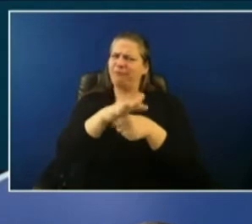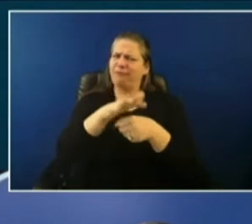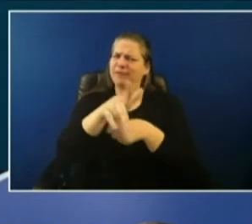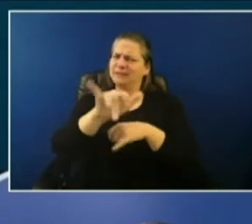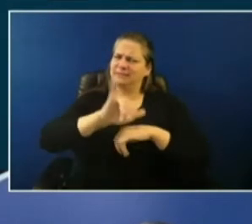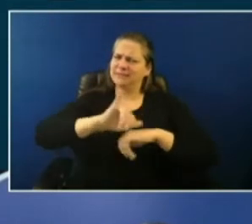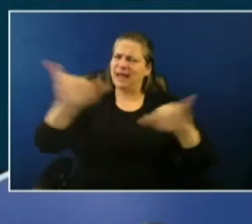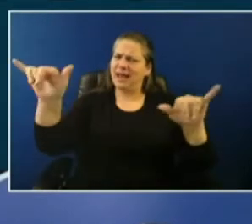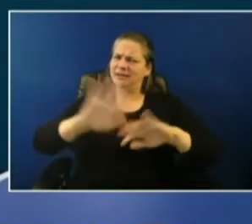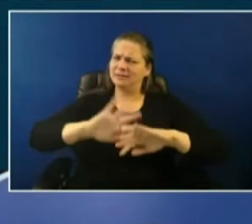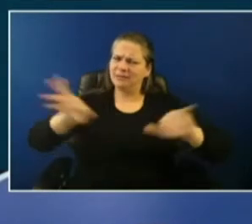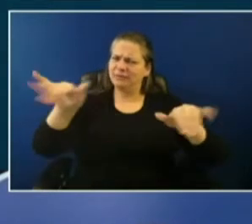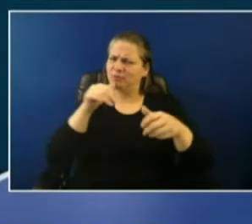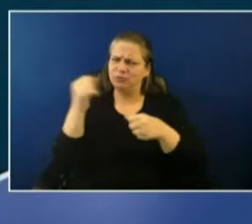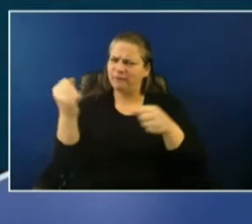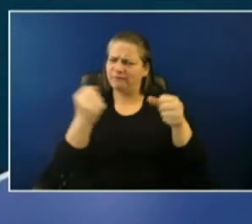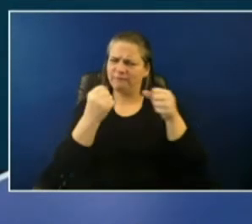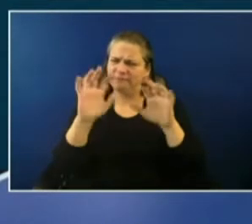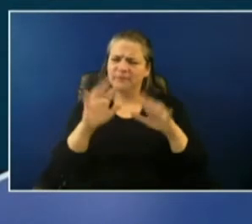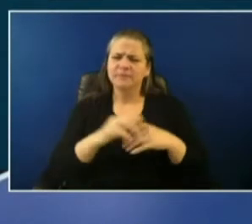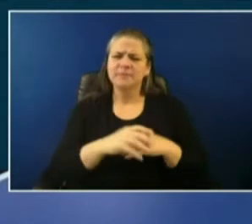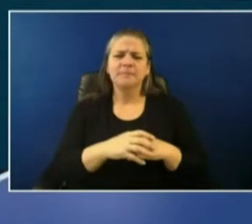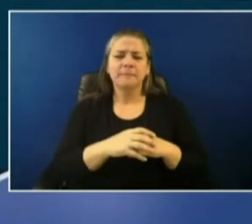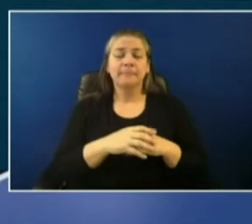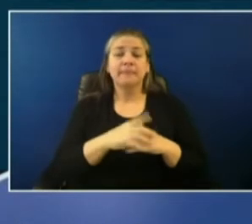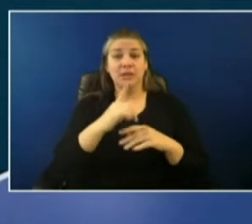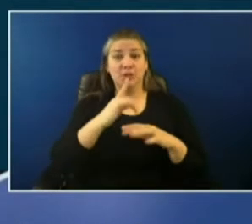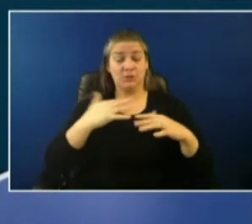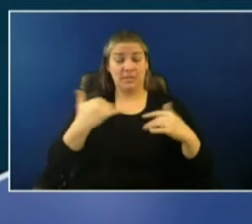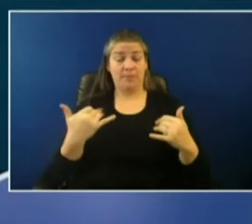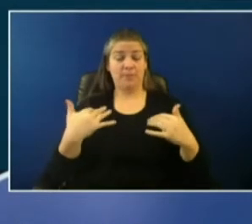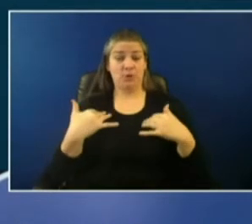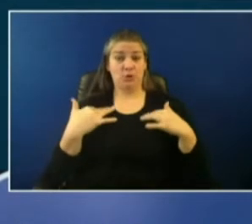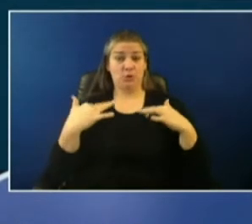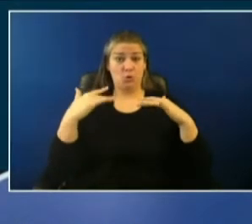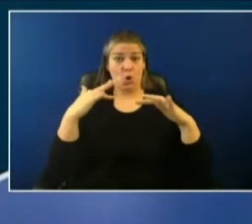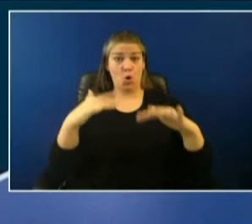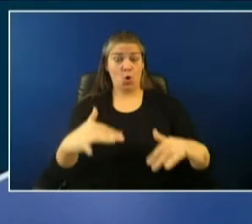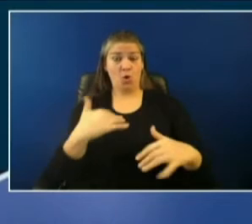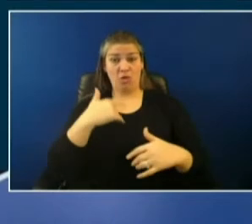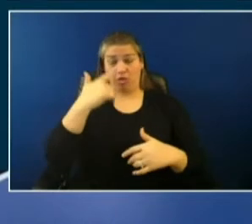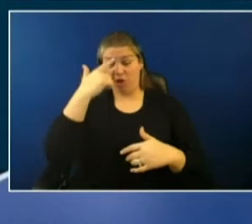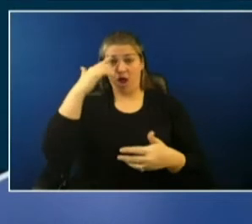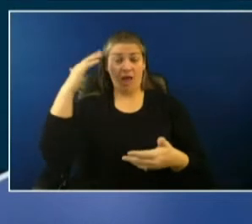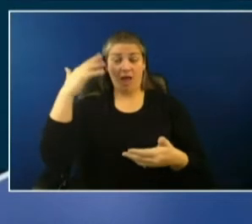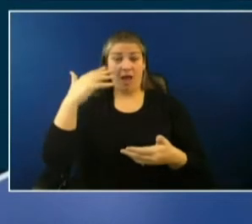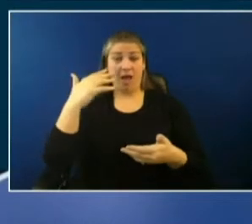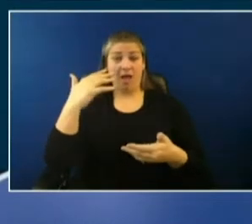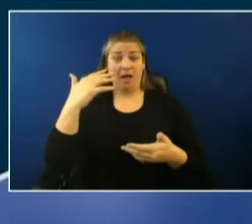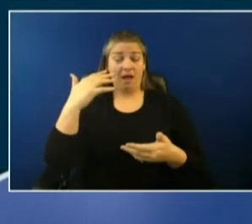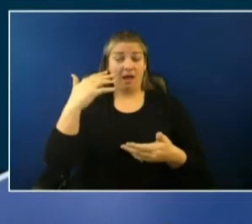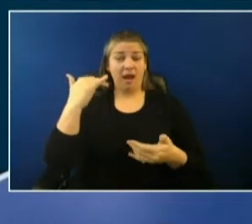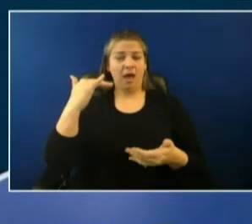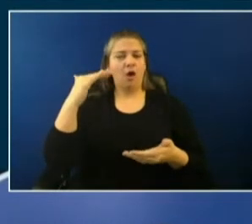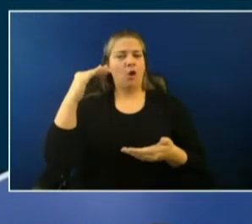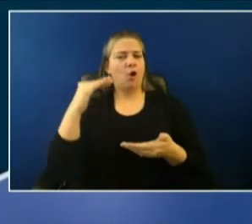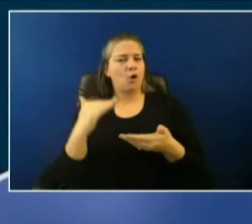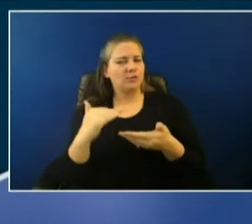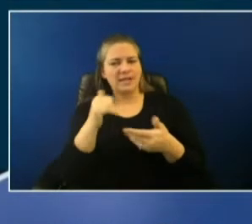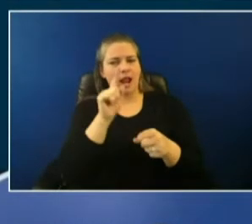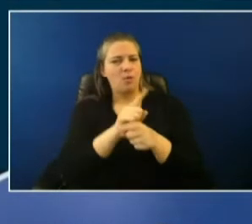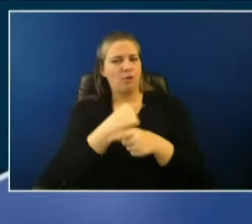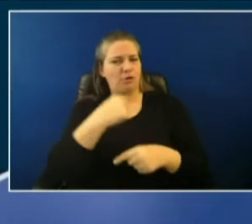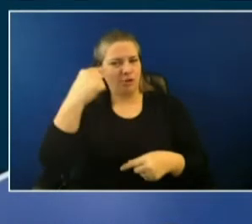snow accumulation prediction has been lessened a little bit as well. There were parts of Kentucky where we had